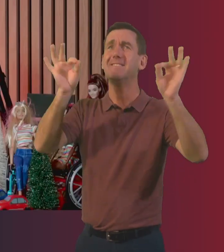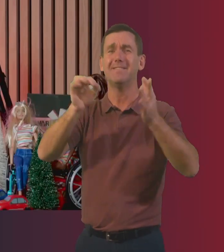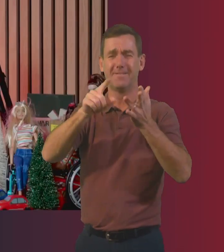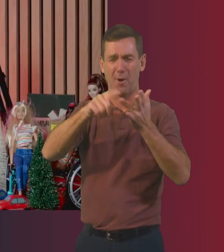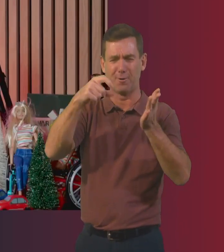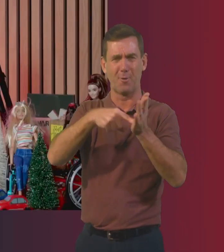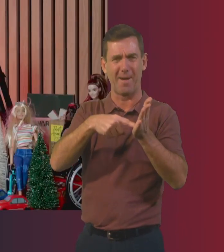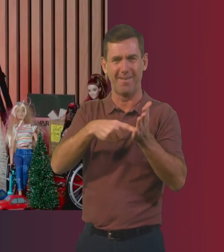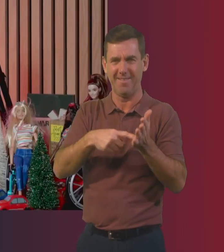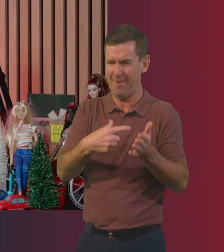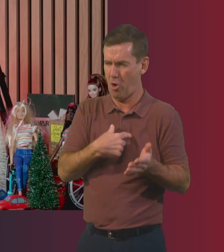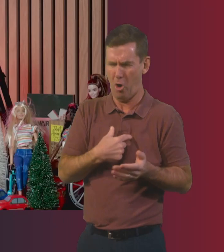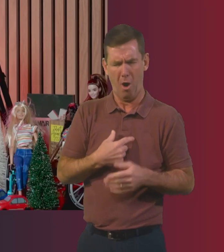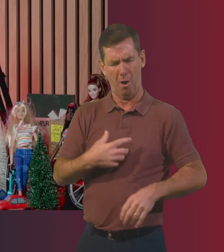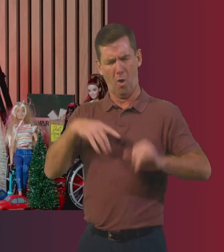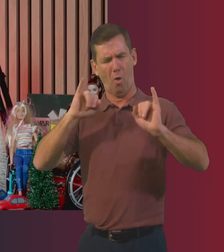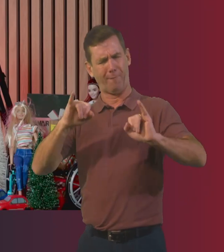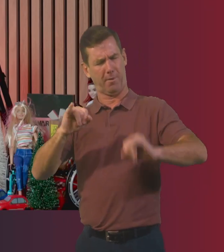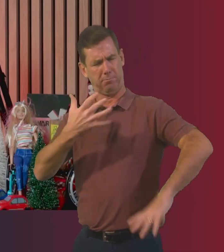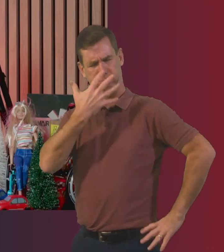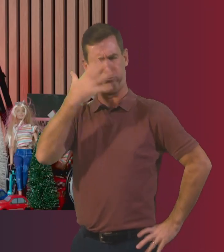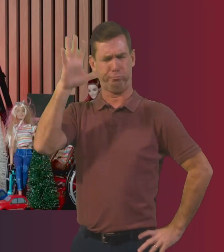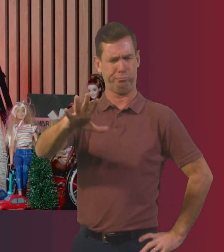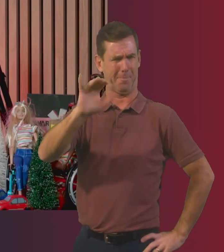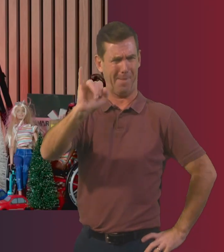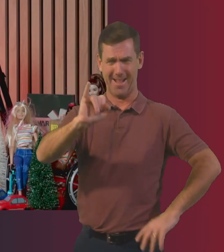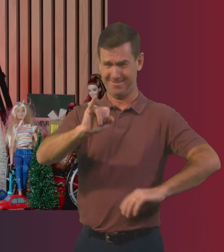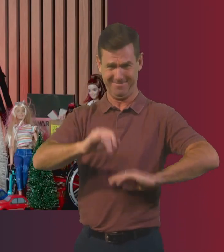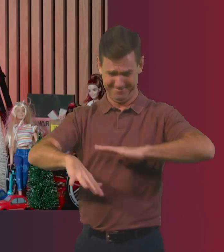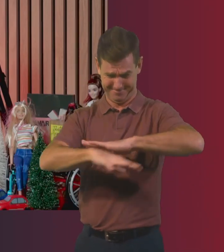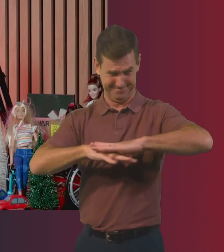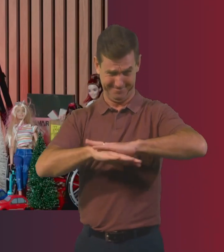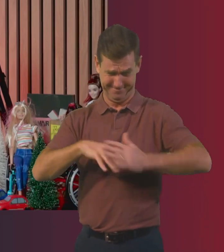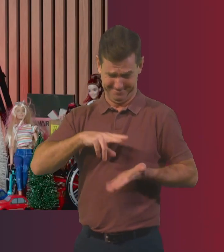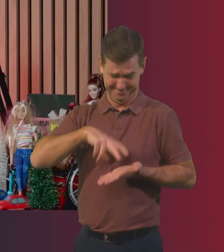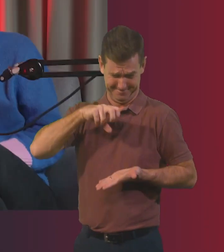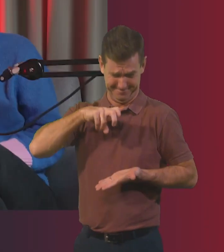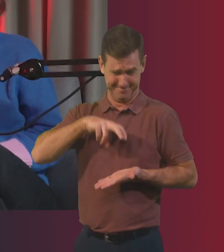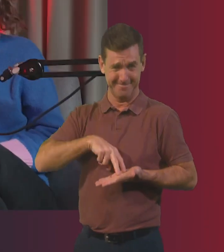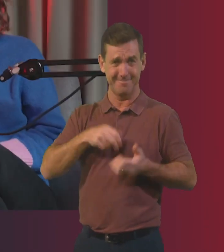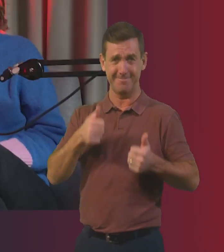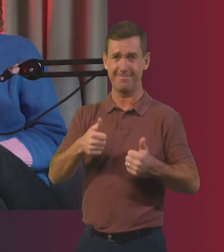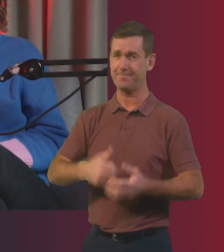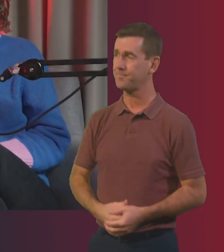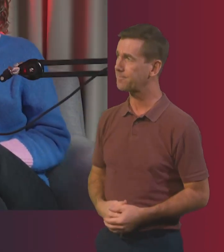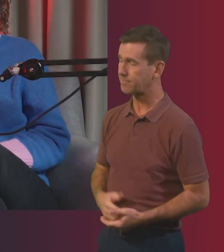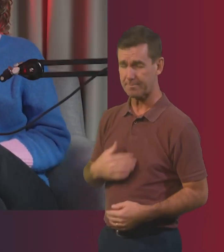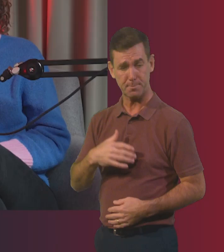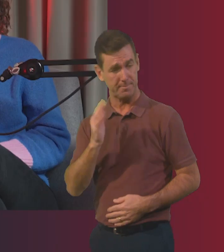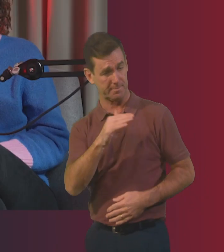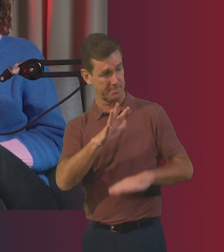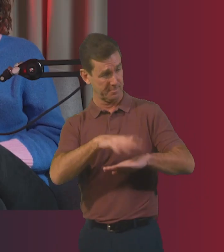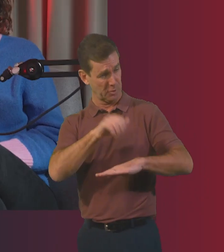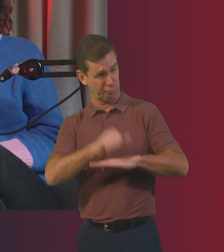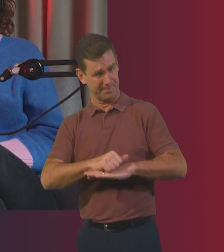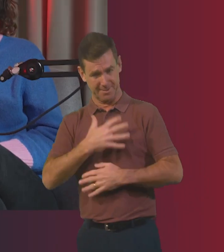to be with the masses, like outrage. Yeah. But secretly, I was ecstatic. You loved it. So talking of Christmas, are you feeling